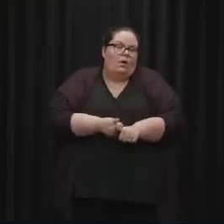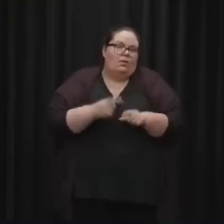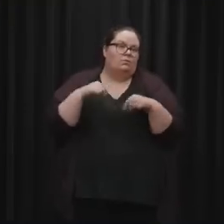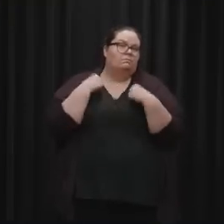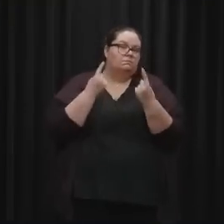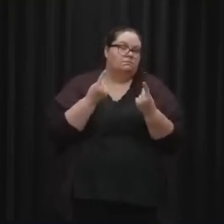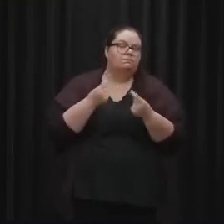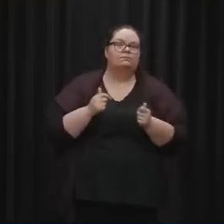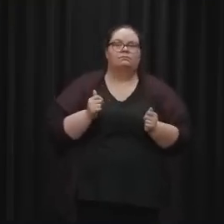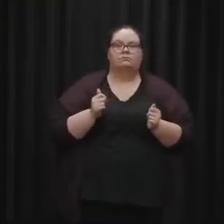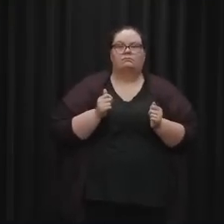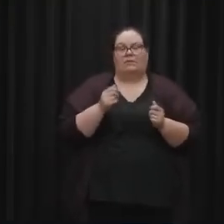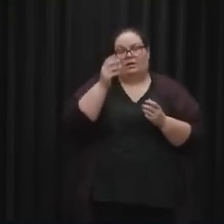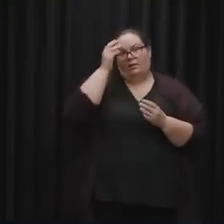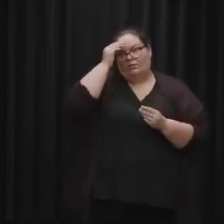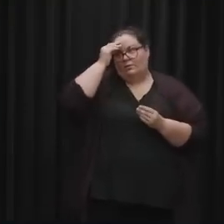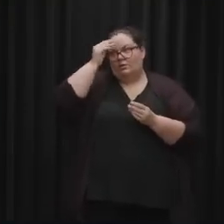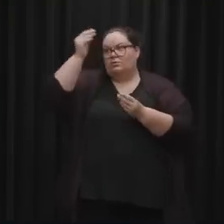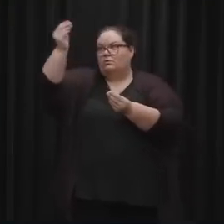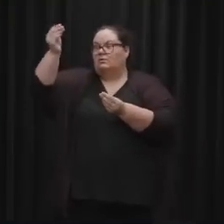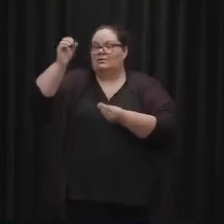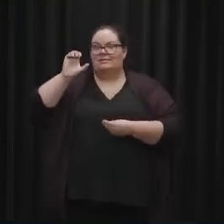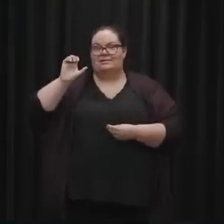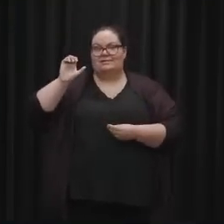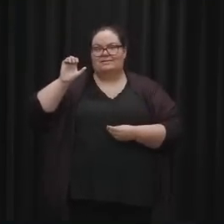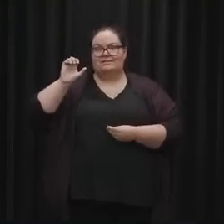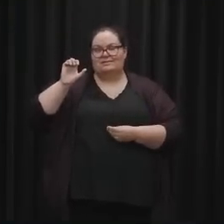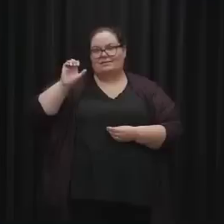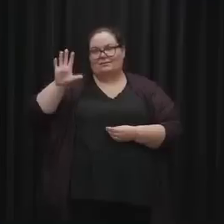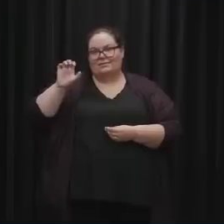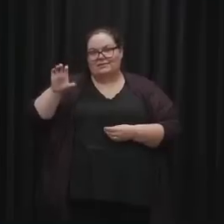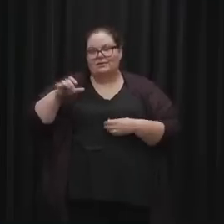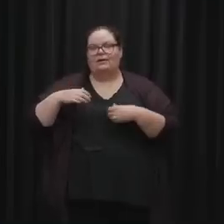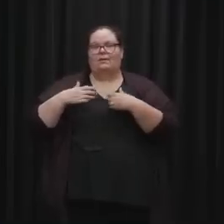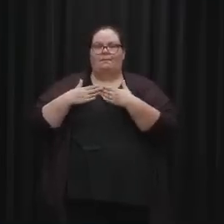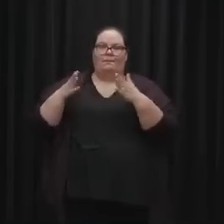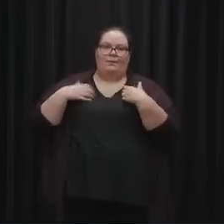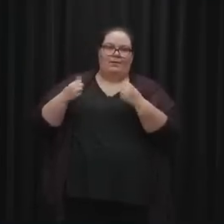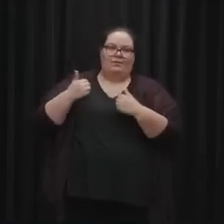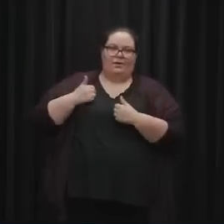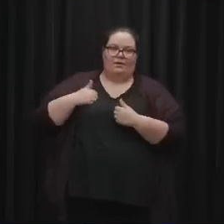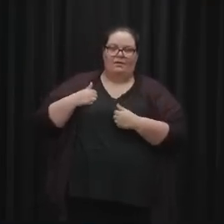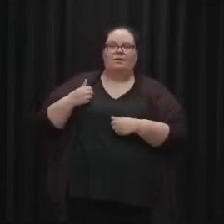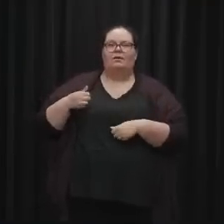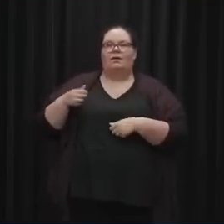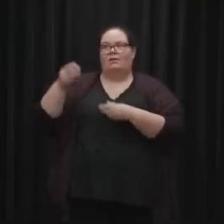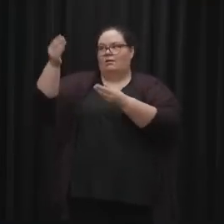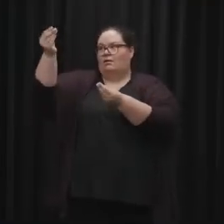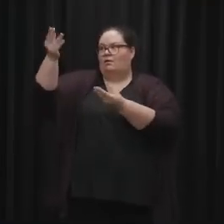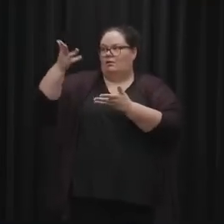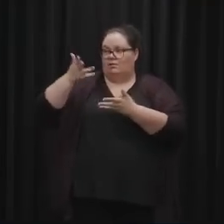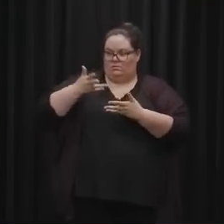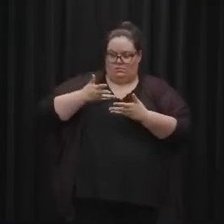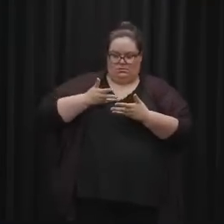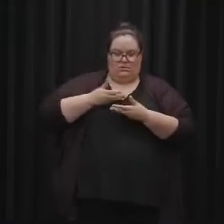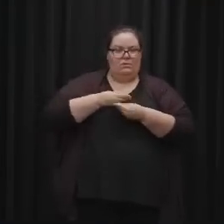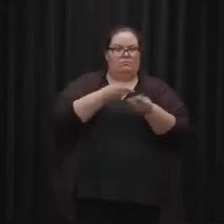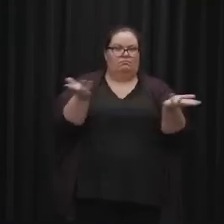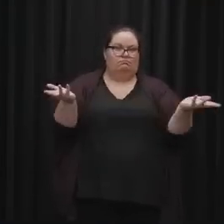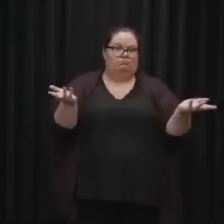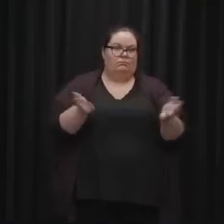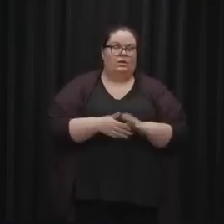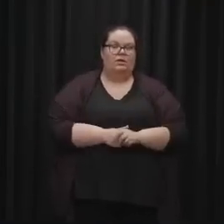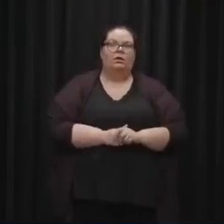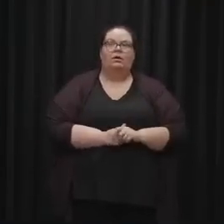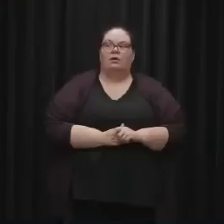and then the information was flowing again through CDC to Public Health Agency of Canada, and then down to our counterparts here in public